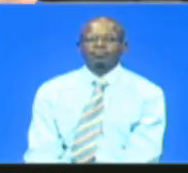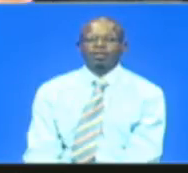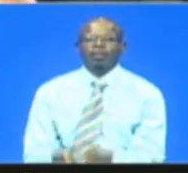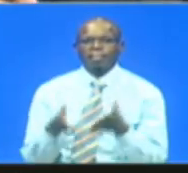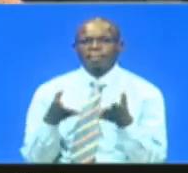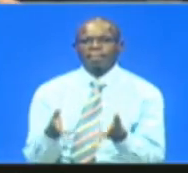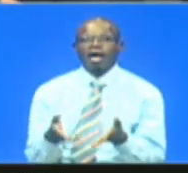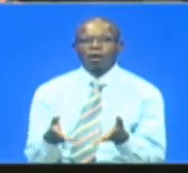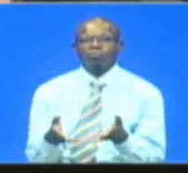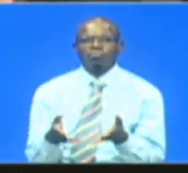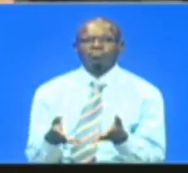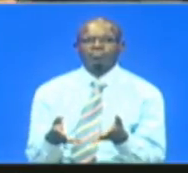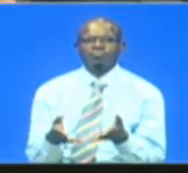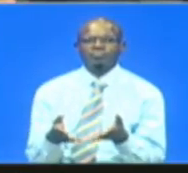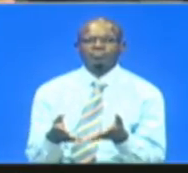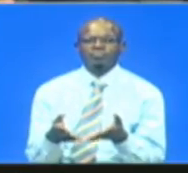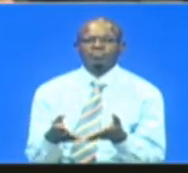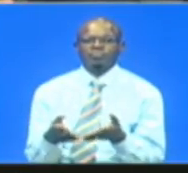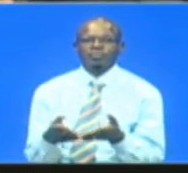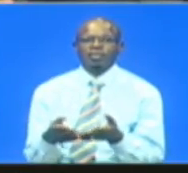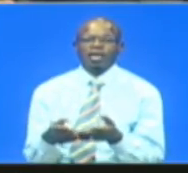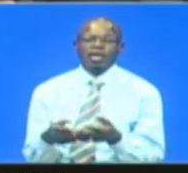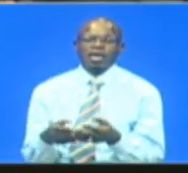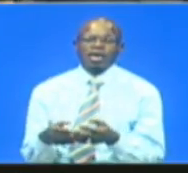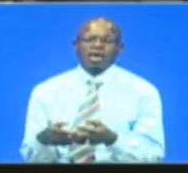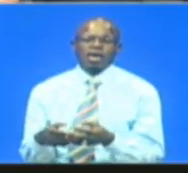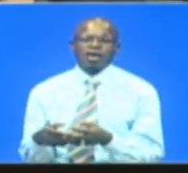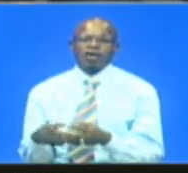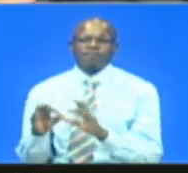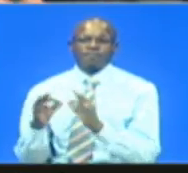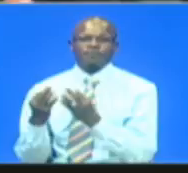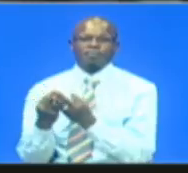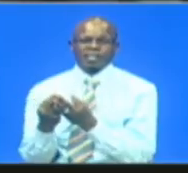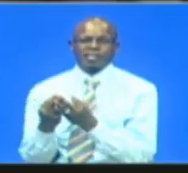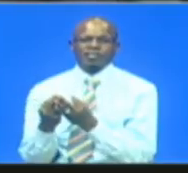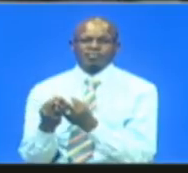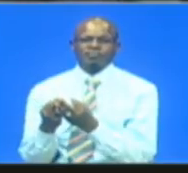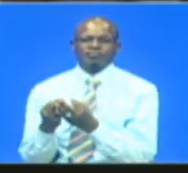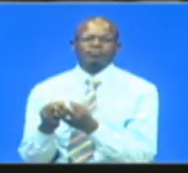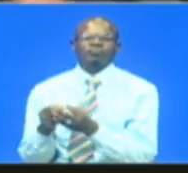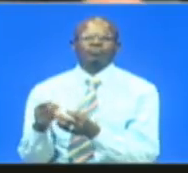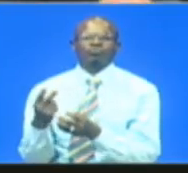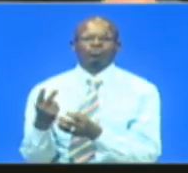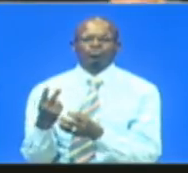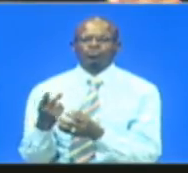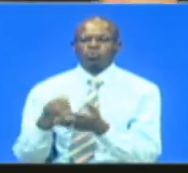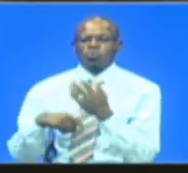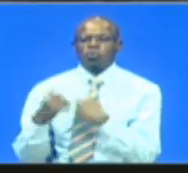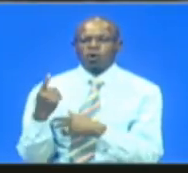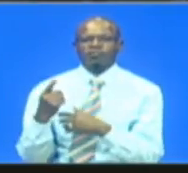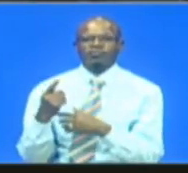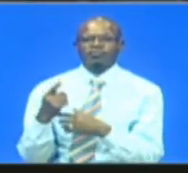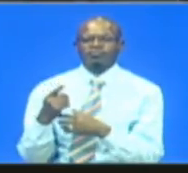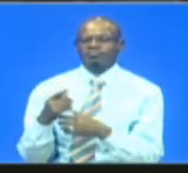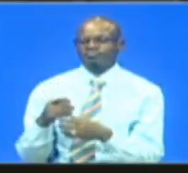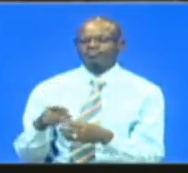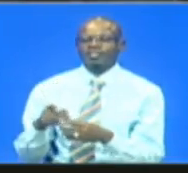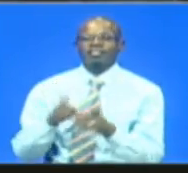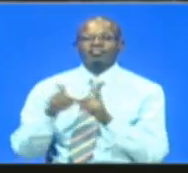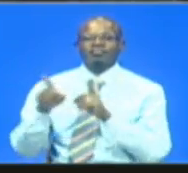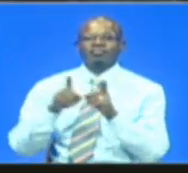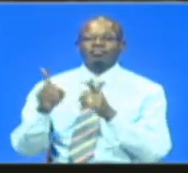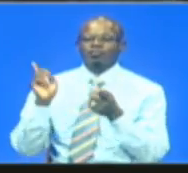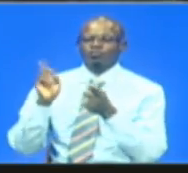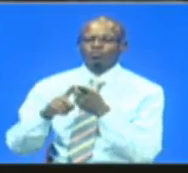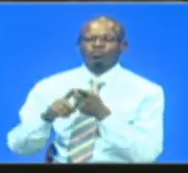A couple have won an all-expenses-paid trip to Mombasa, courtesy of Bonfire Adventures, and all they needed to do was watch